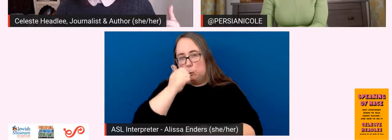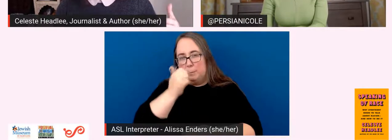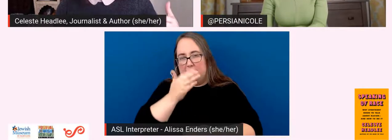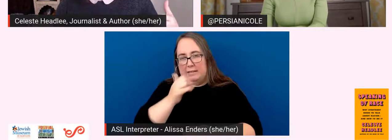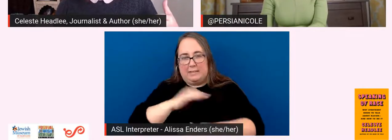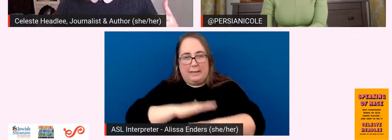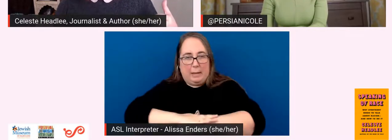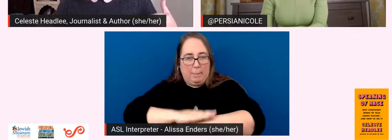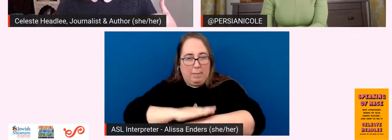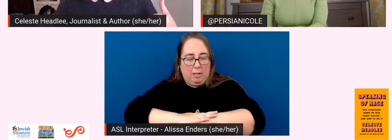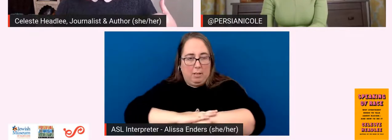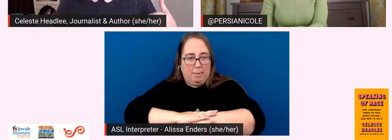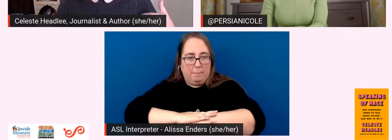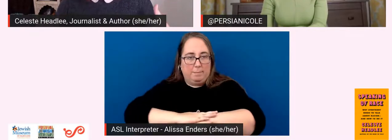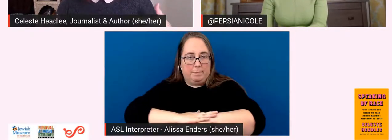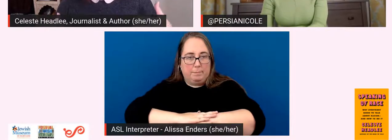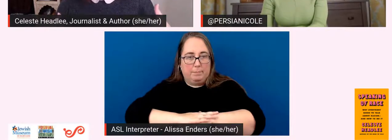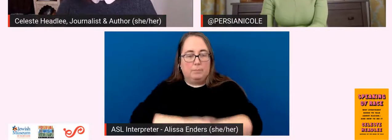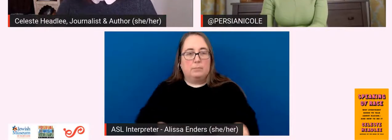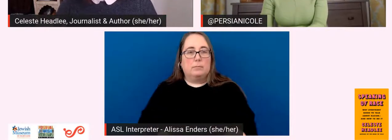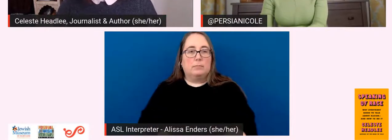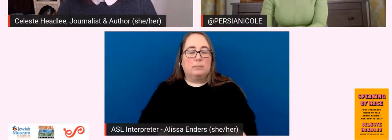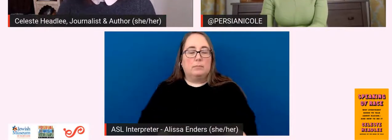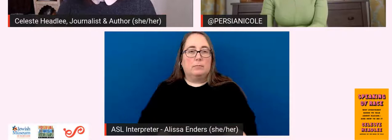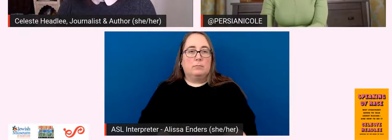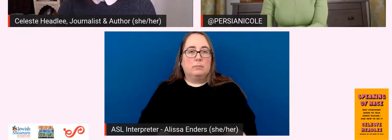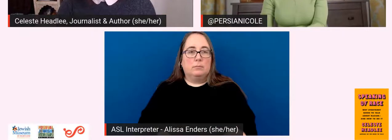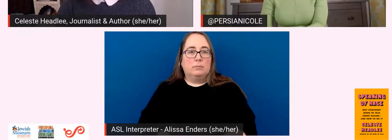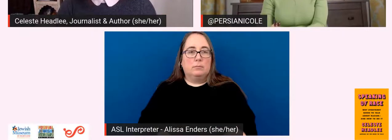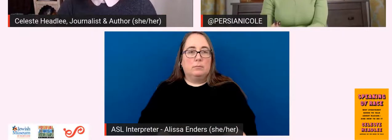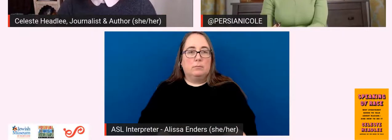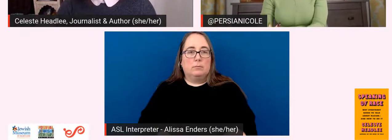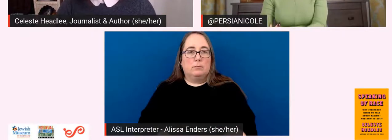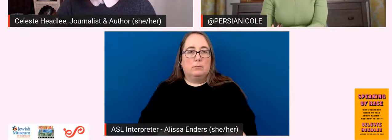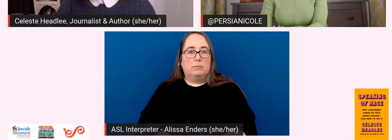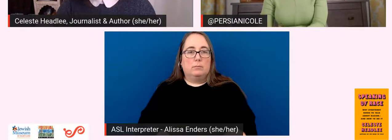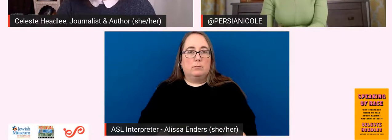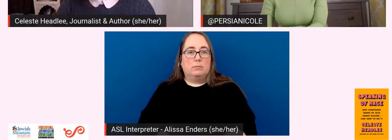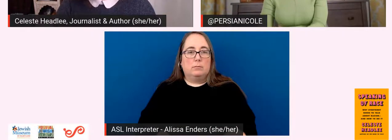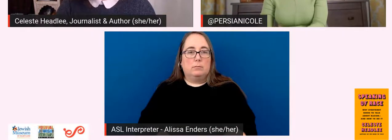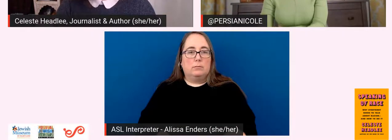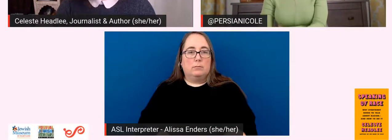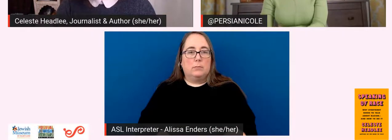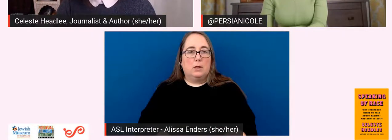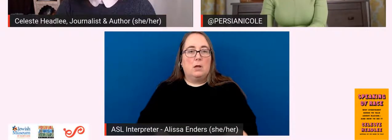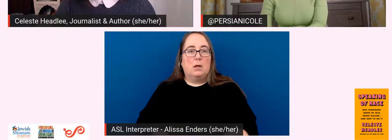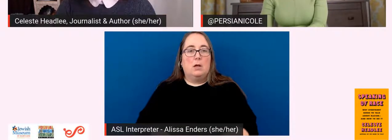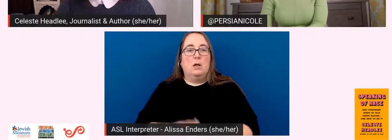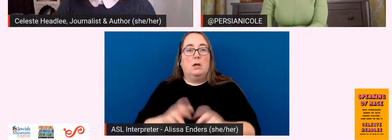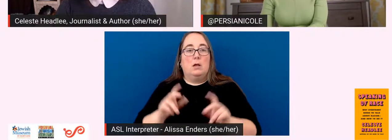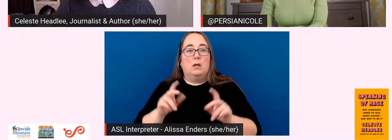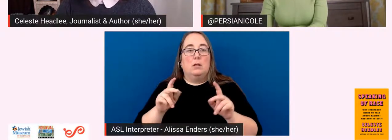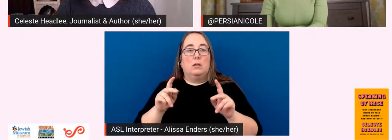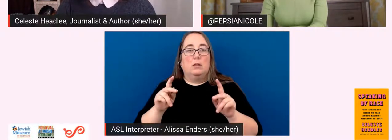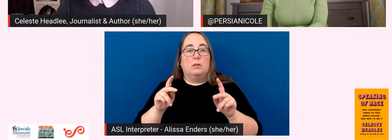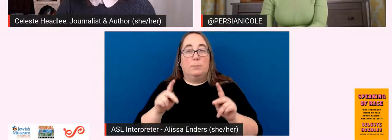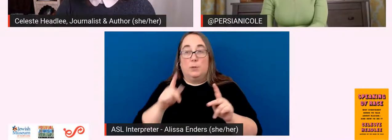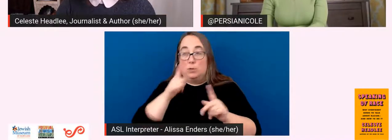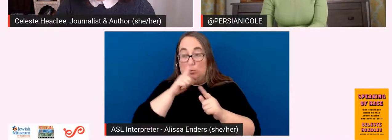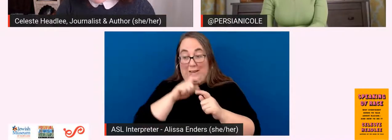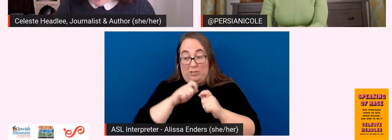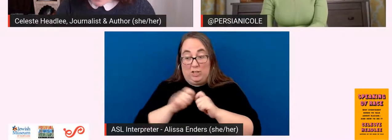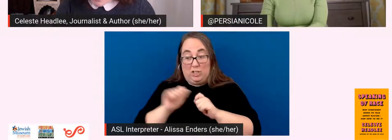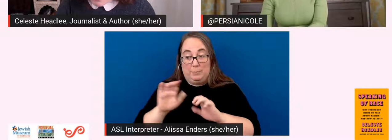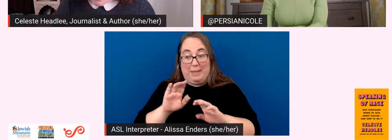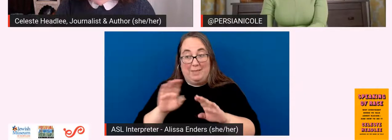table. Mm-hmm. The person who is most likely to be able to change his behavior is somebody who